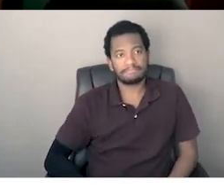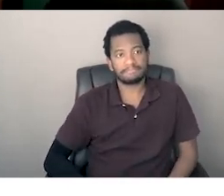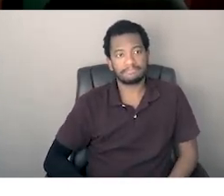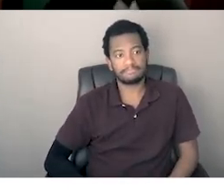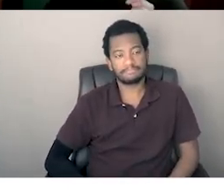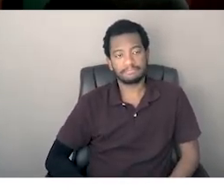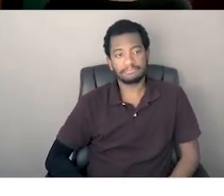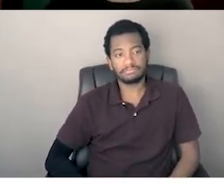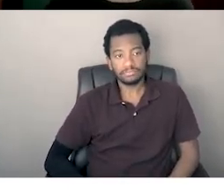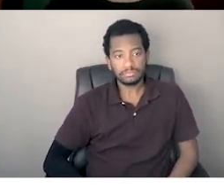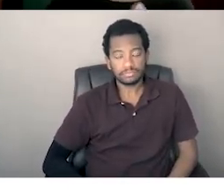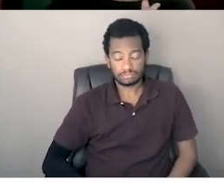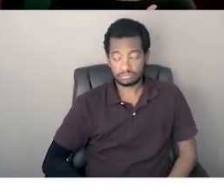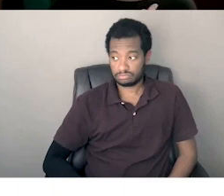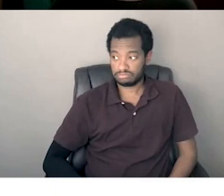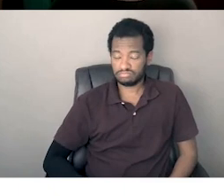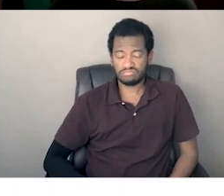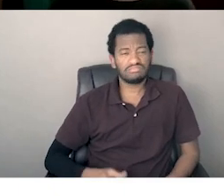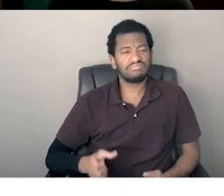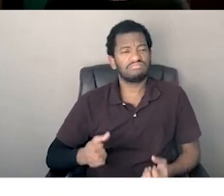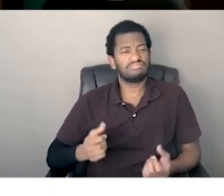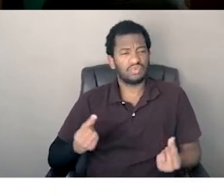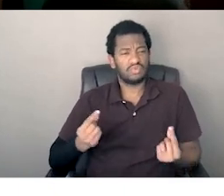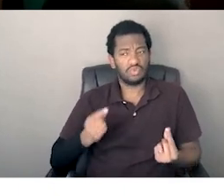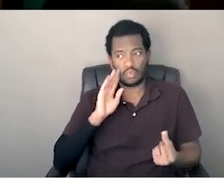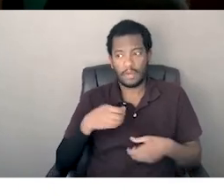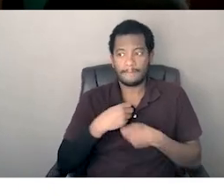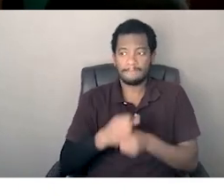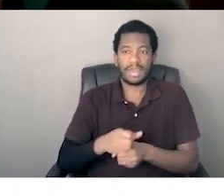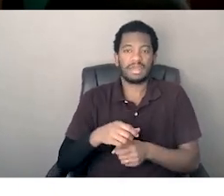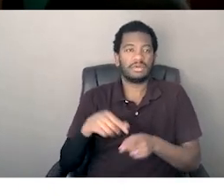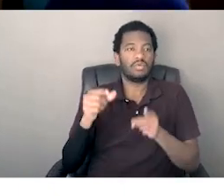So we can create a word cloud together of these different concepts that we have.